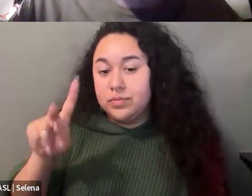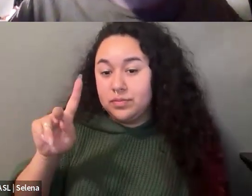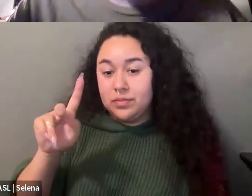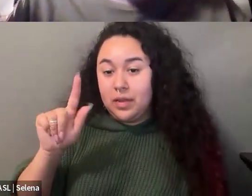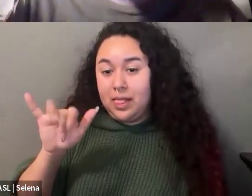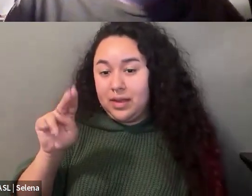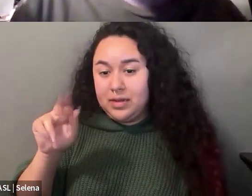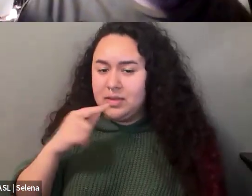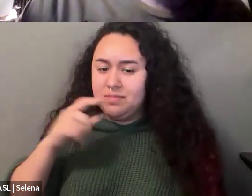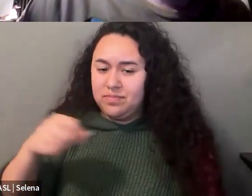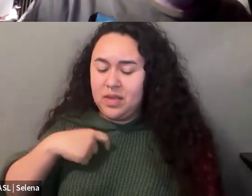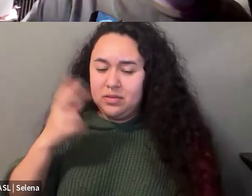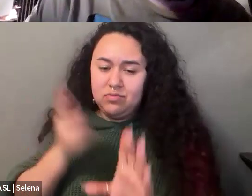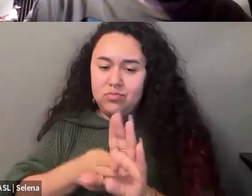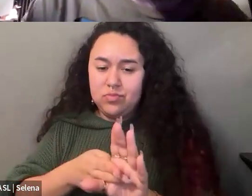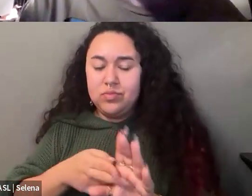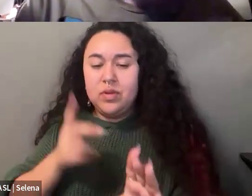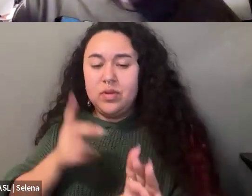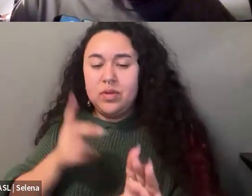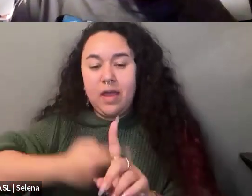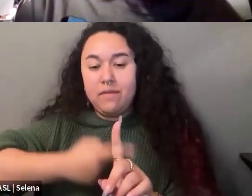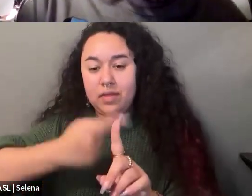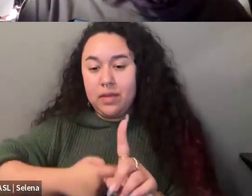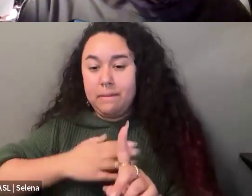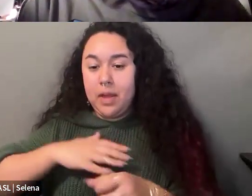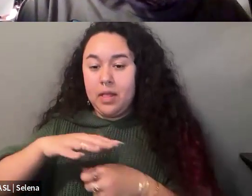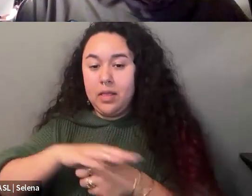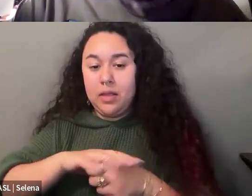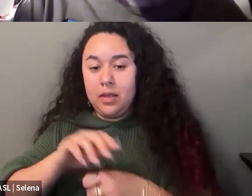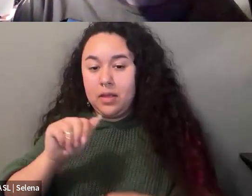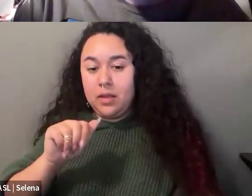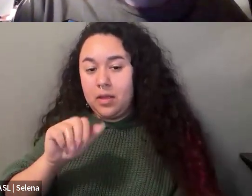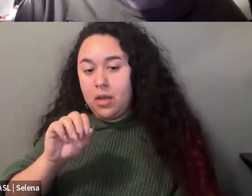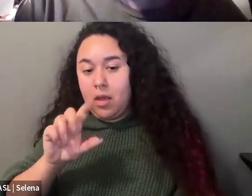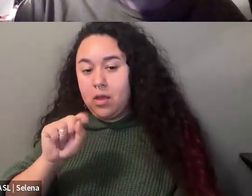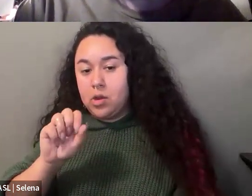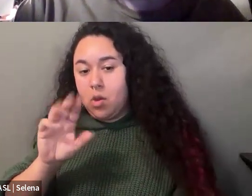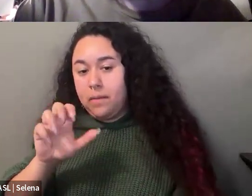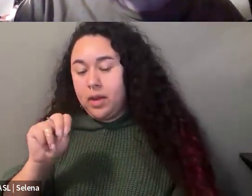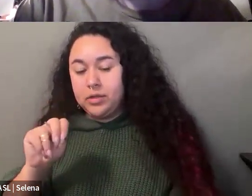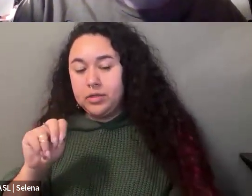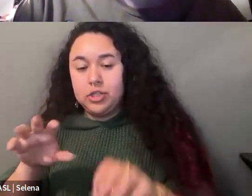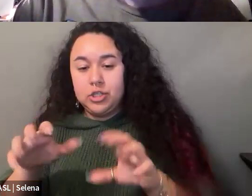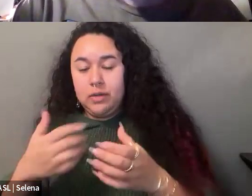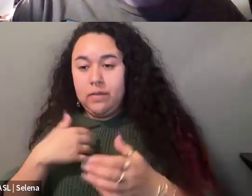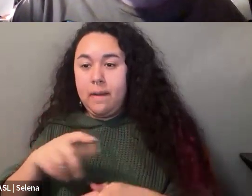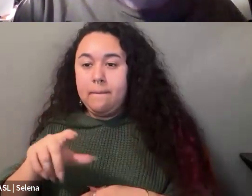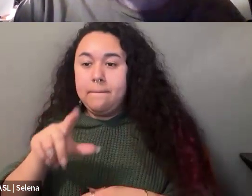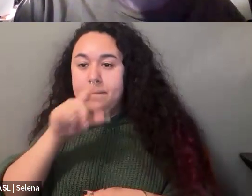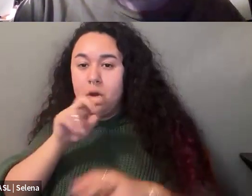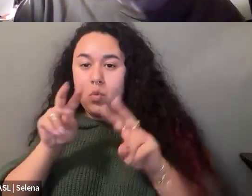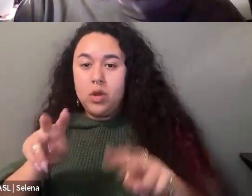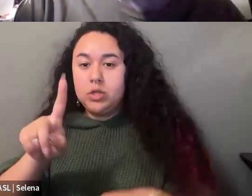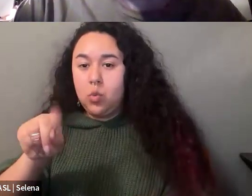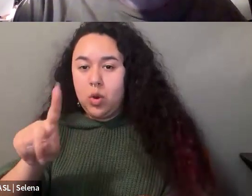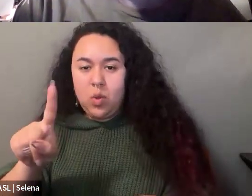I can jump in. So every month, my local Audubon chapter does a birding 101. So it's